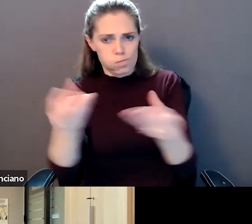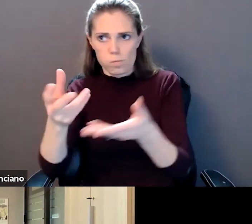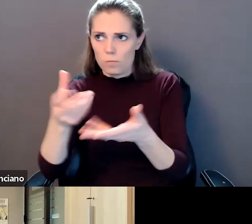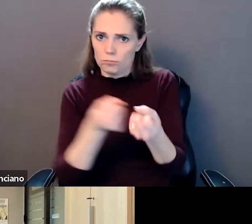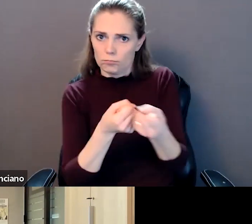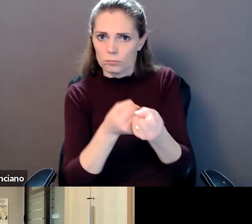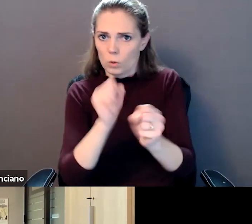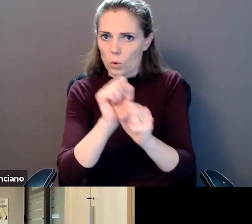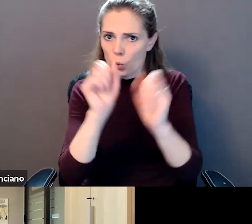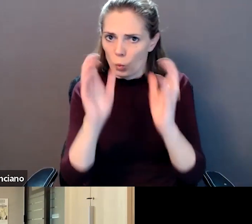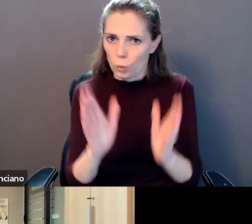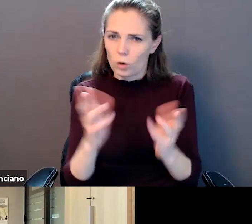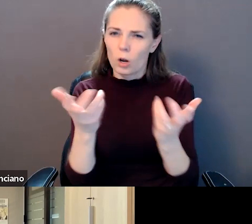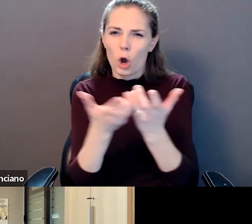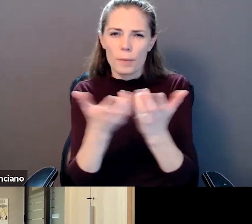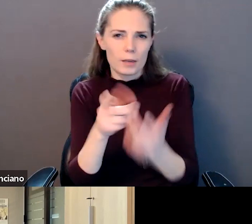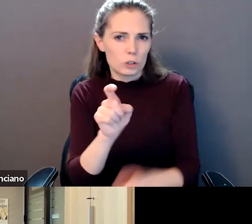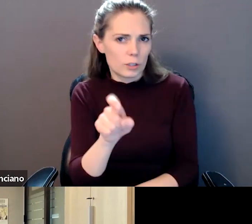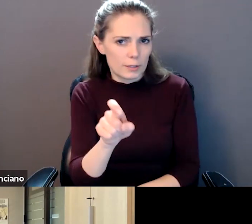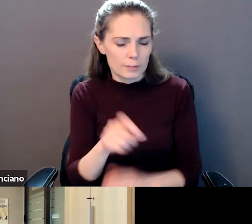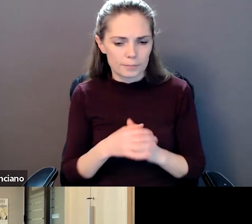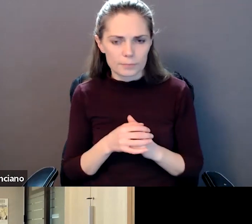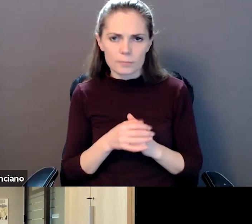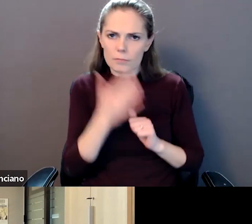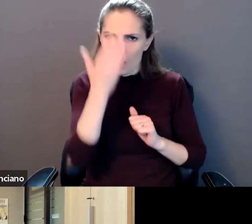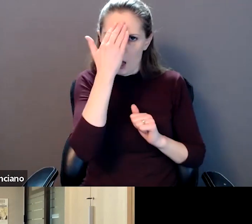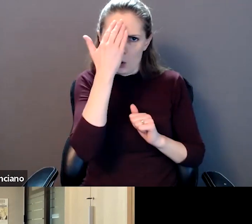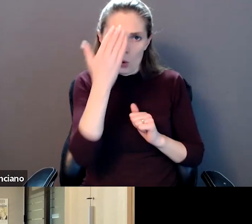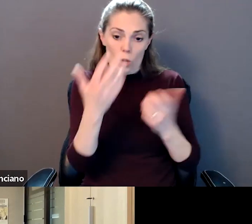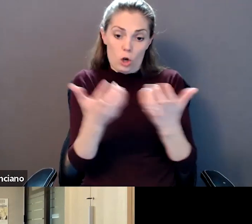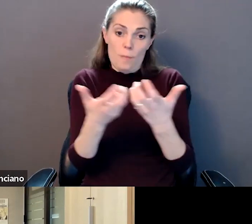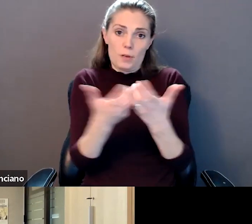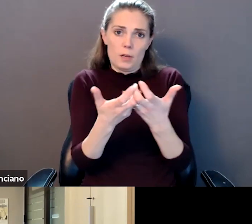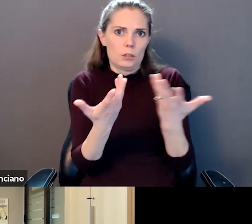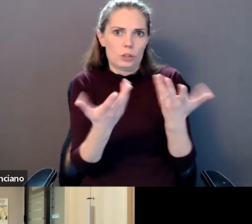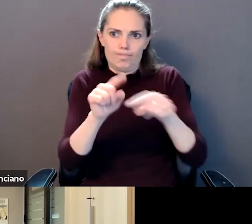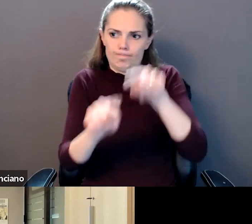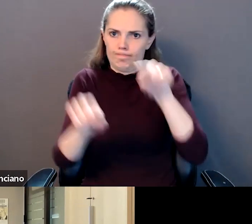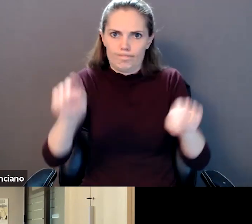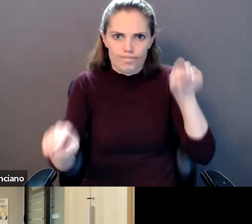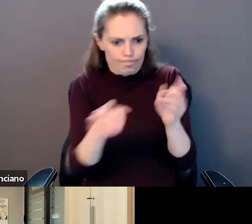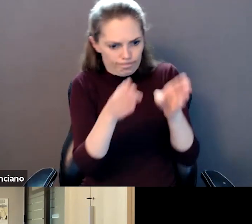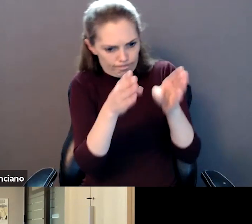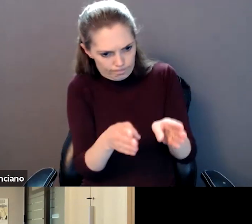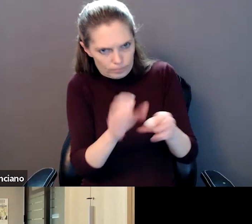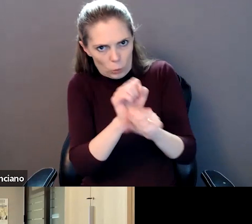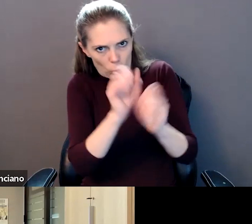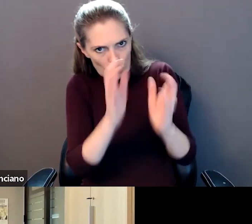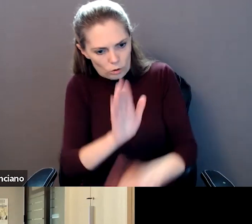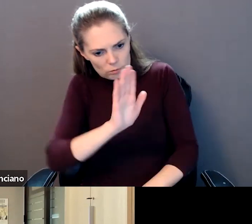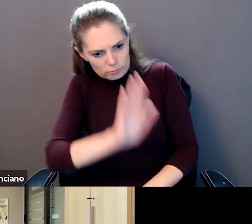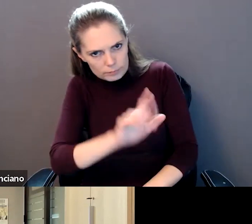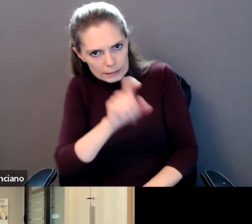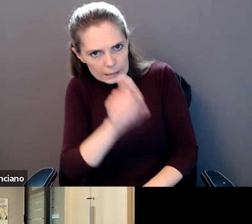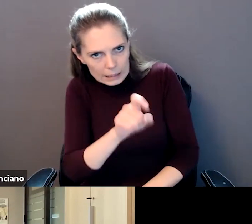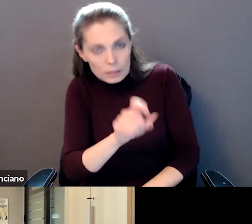very unique to the specific requirements of that individual worker, of their specific workplace situation, or their specific industry or sector,